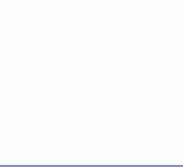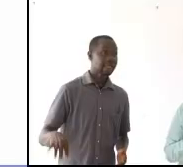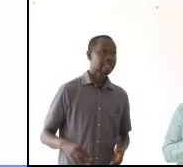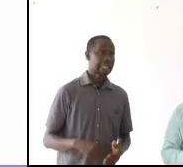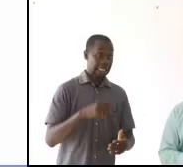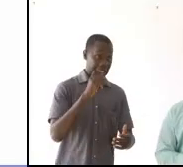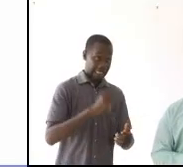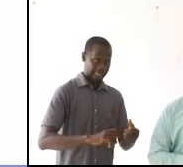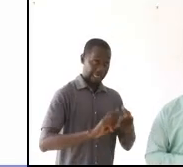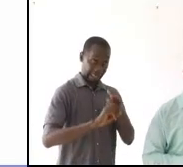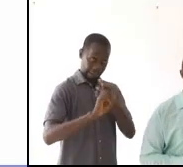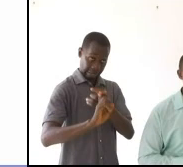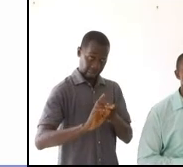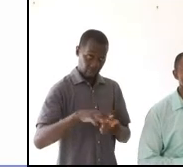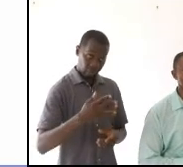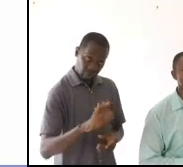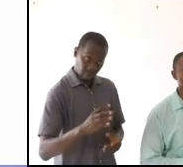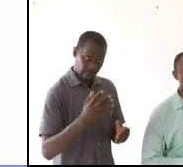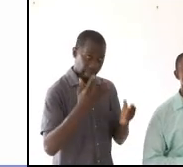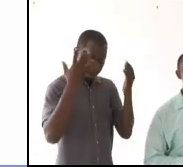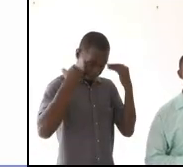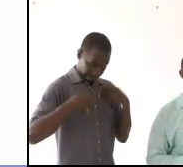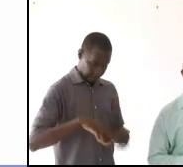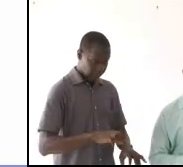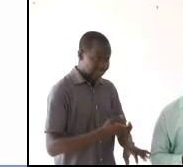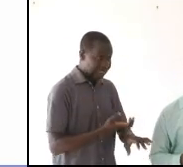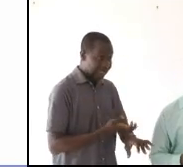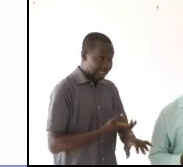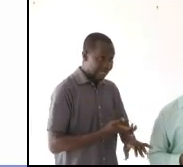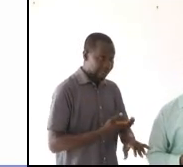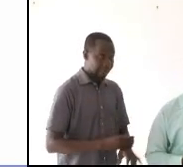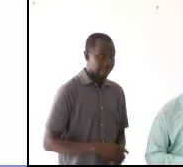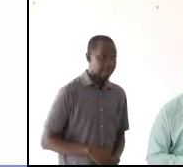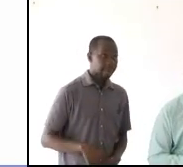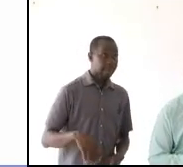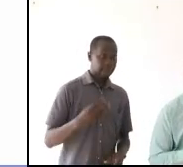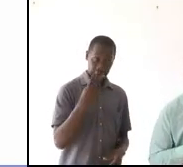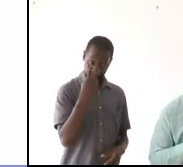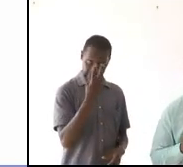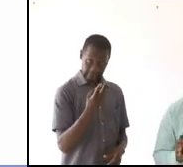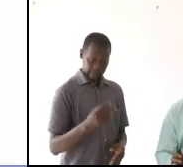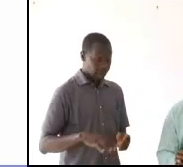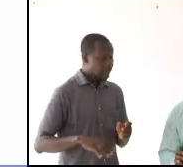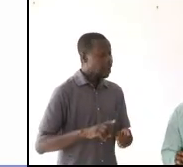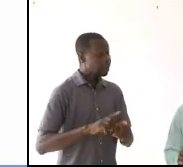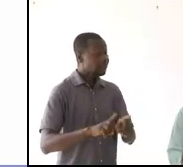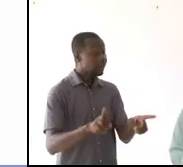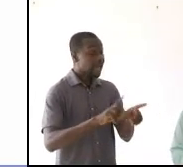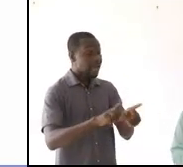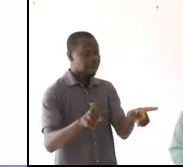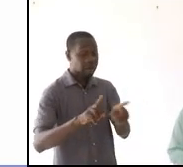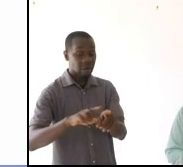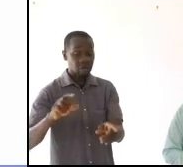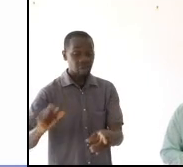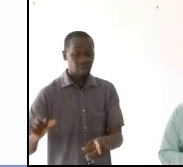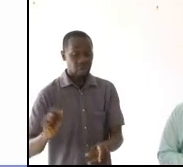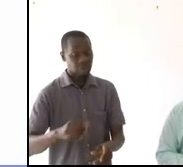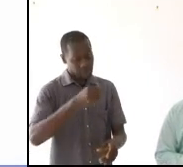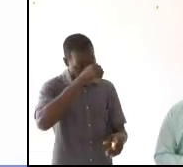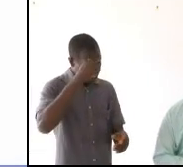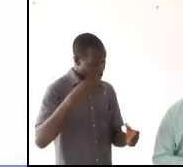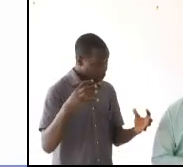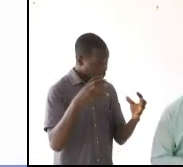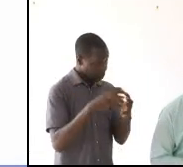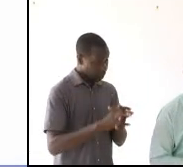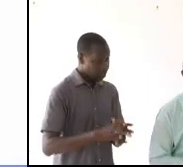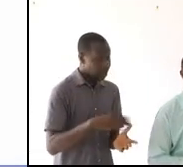at the interrelationships of some body system. We have already seen how the various bodies parts work together